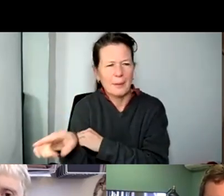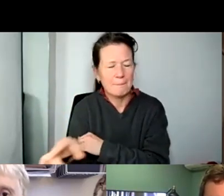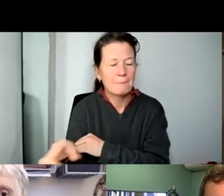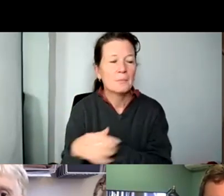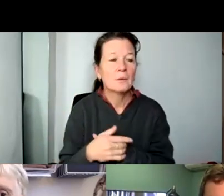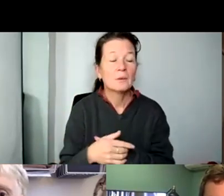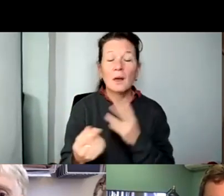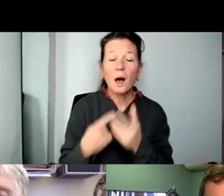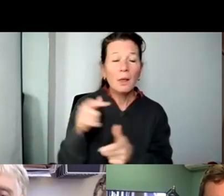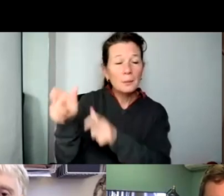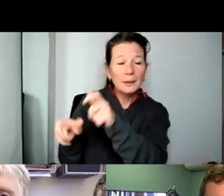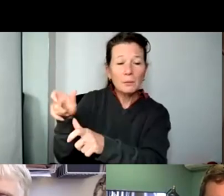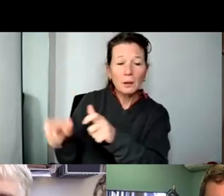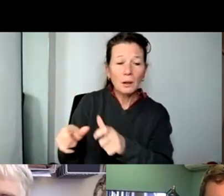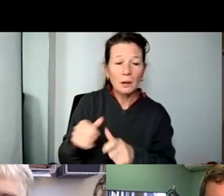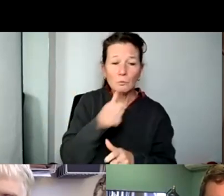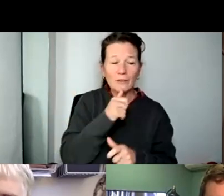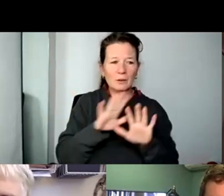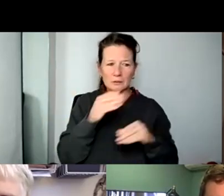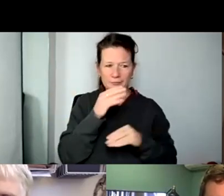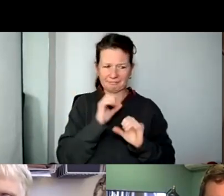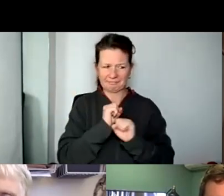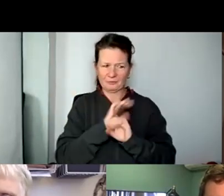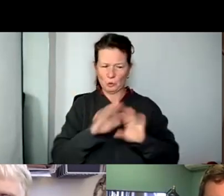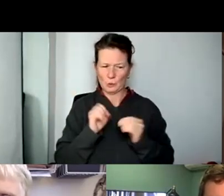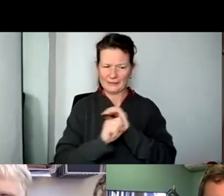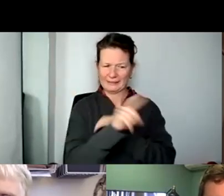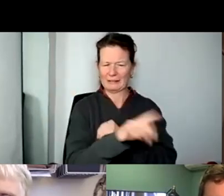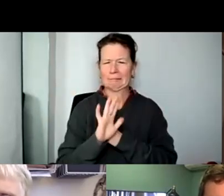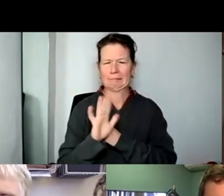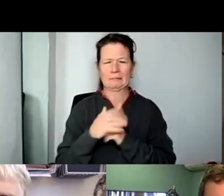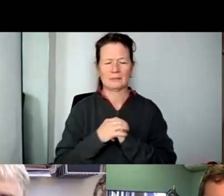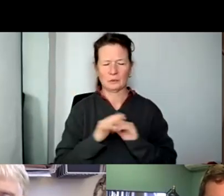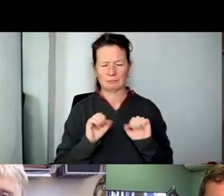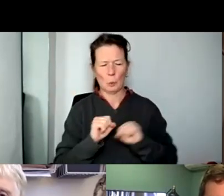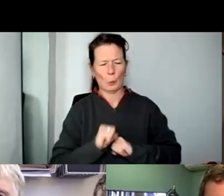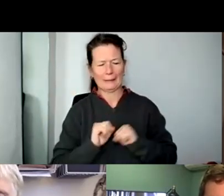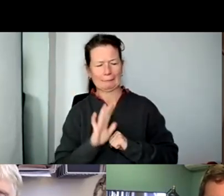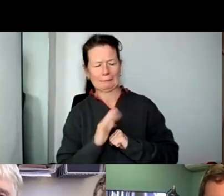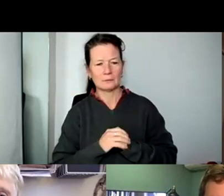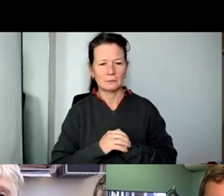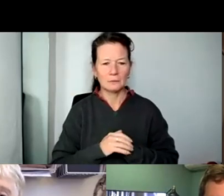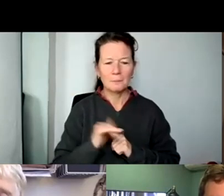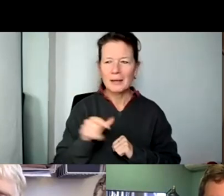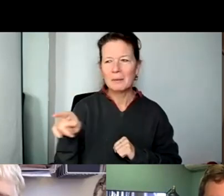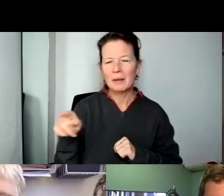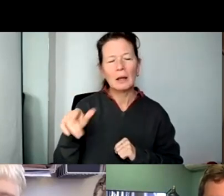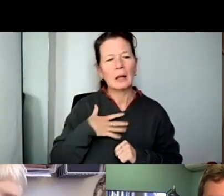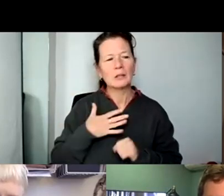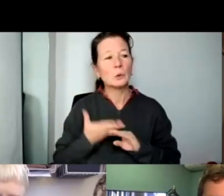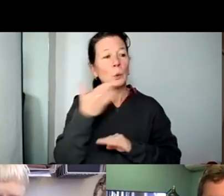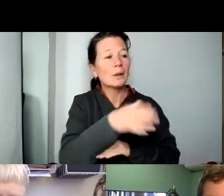But others also prefer not to send an access rider at that point and like to deal with it conversationally with a